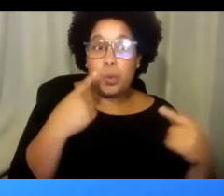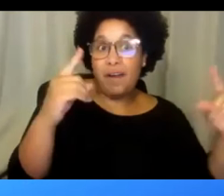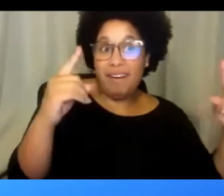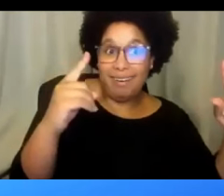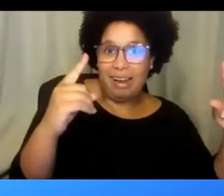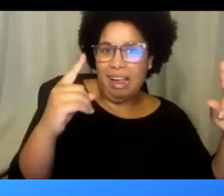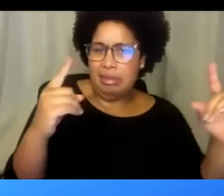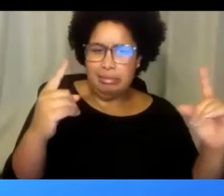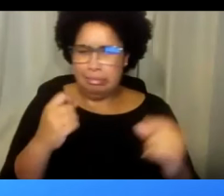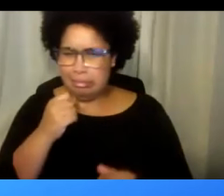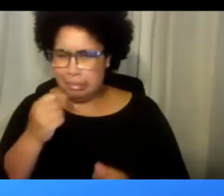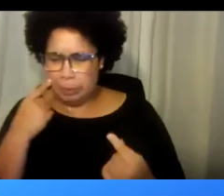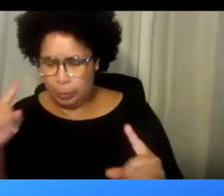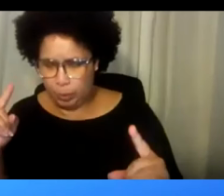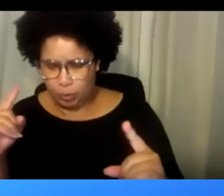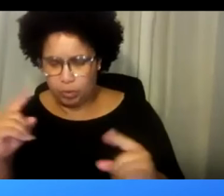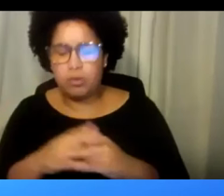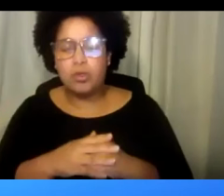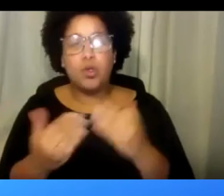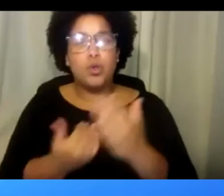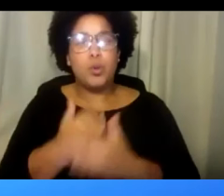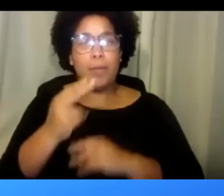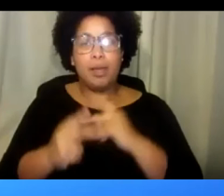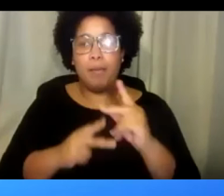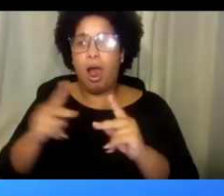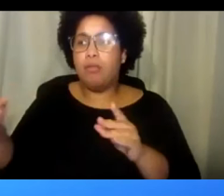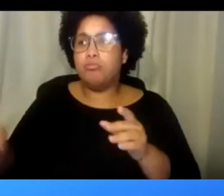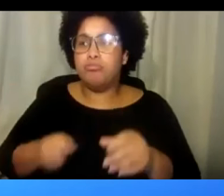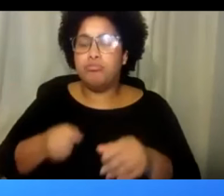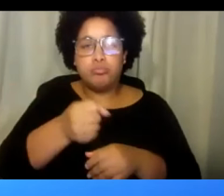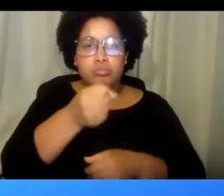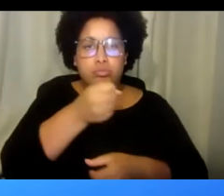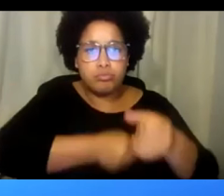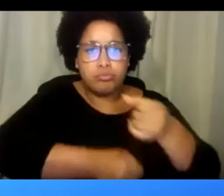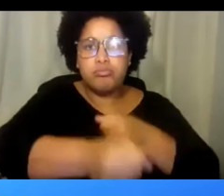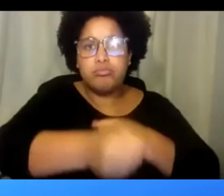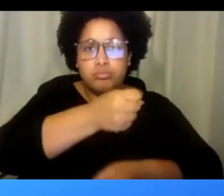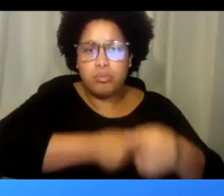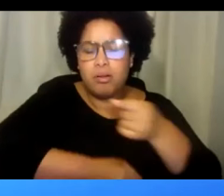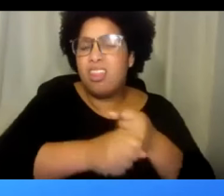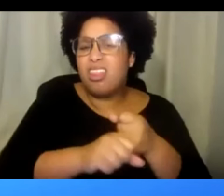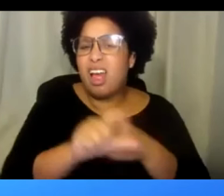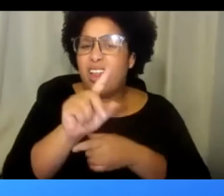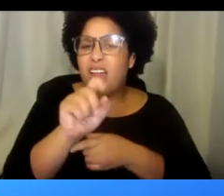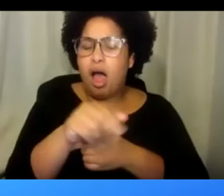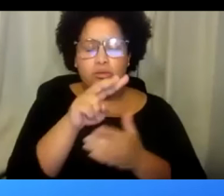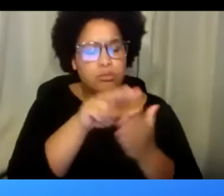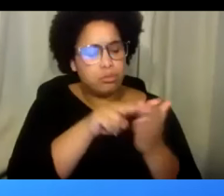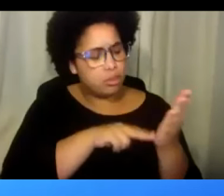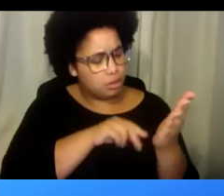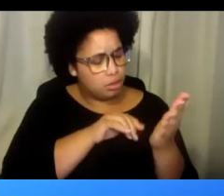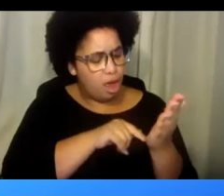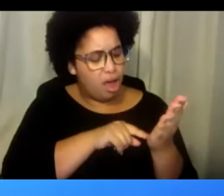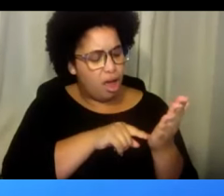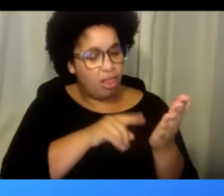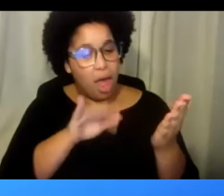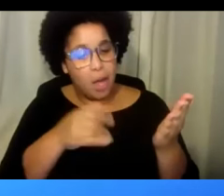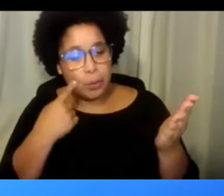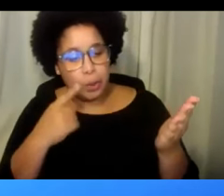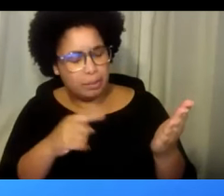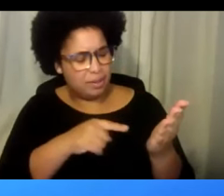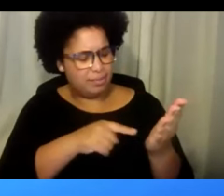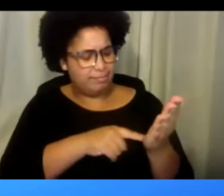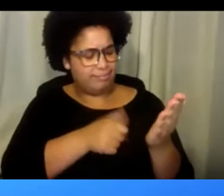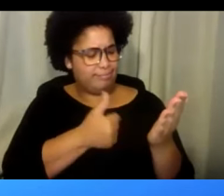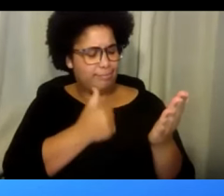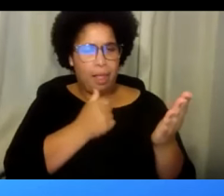new supporters come into a person's life, they can read the learning logs and catch up on what's worked and not worked with the process.